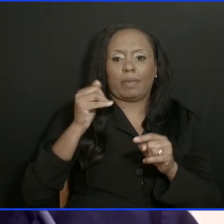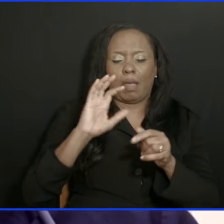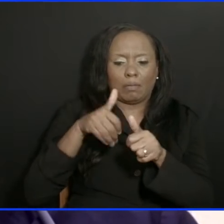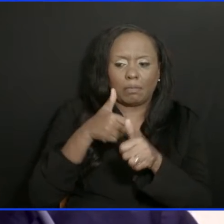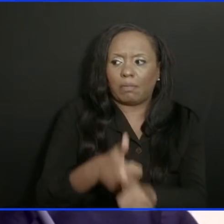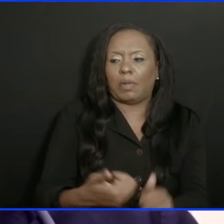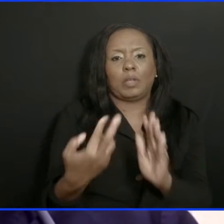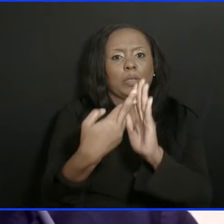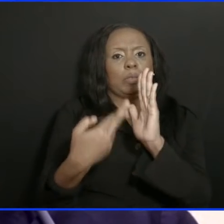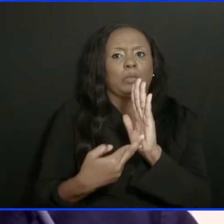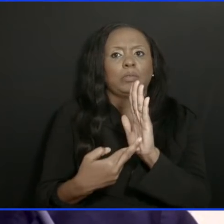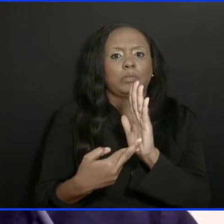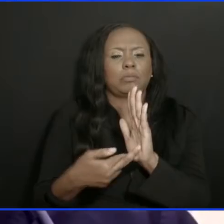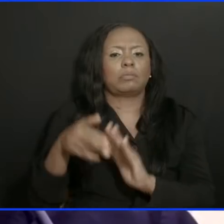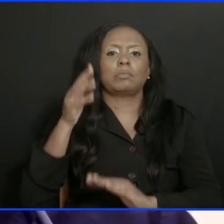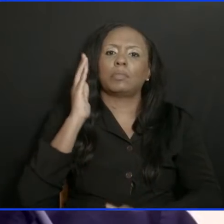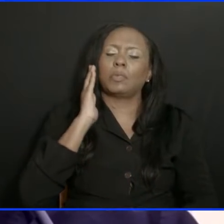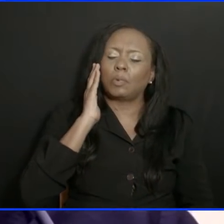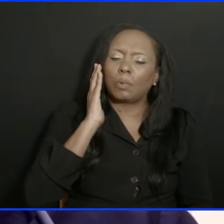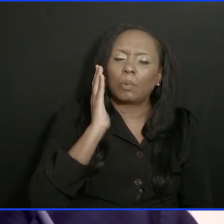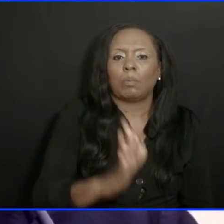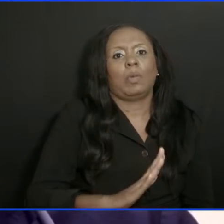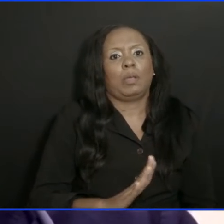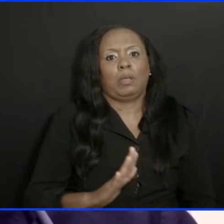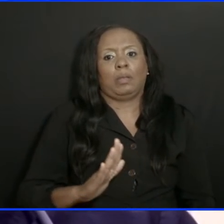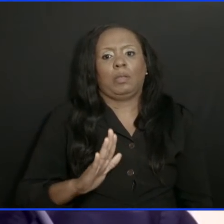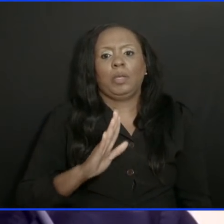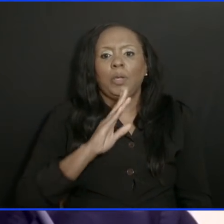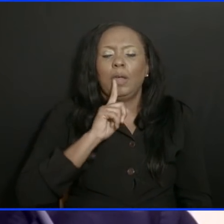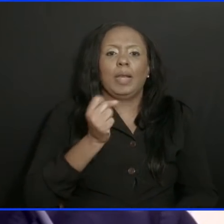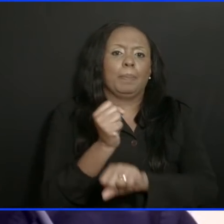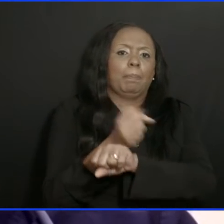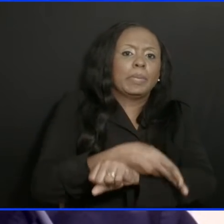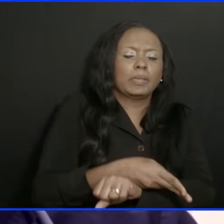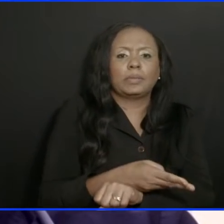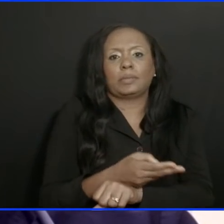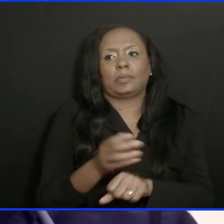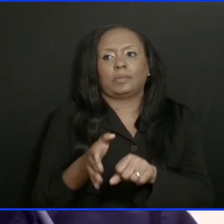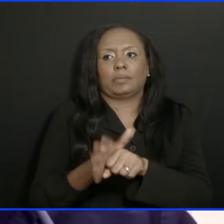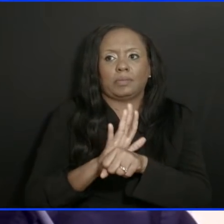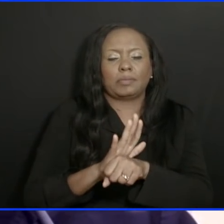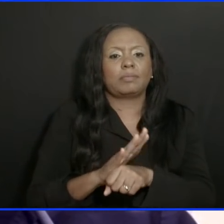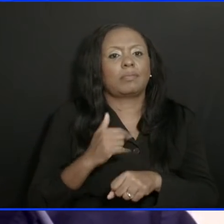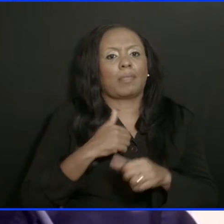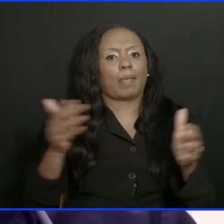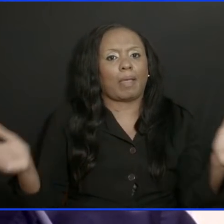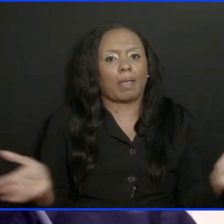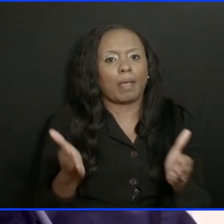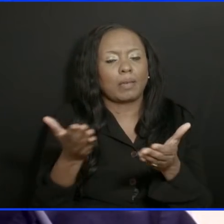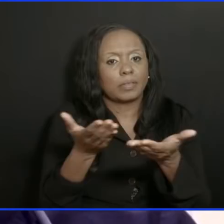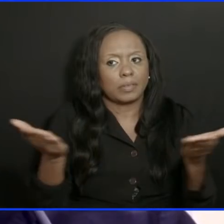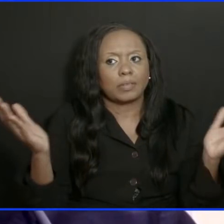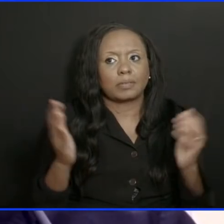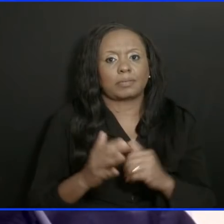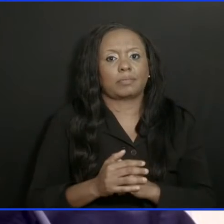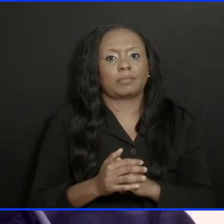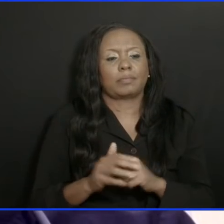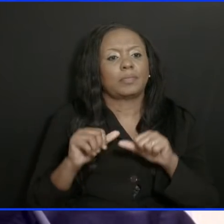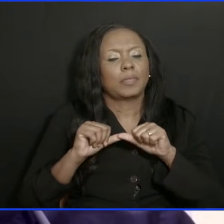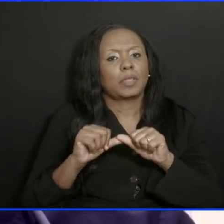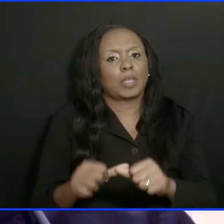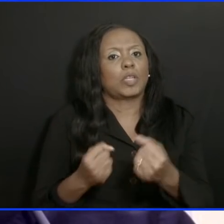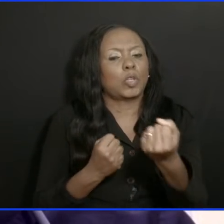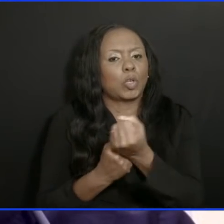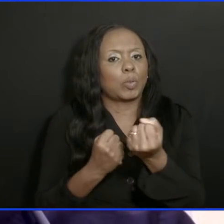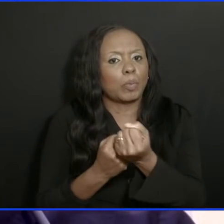I believe that we will walk our way through this quite safely. So I encourage you to do that today and continue to support us